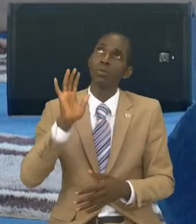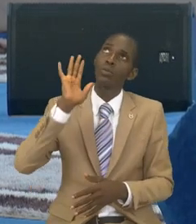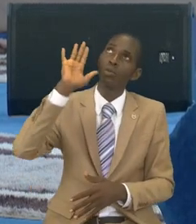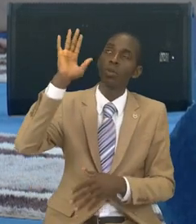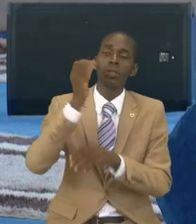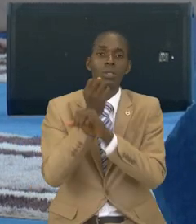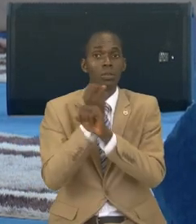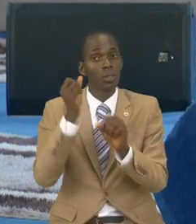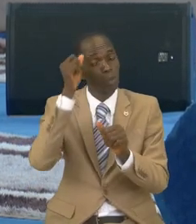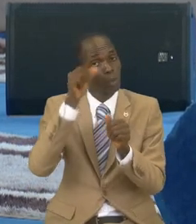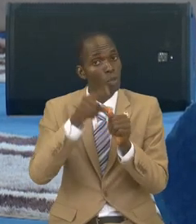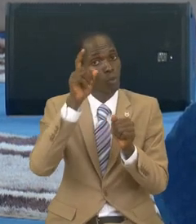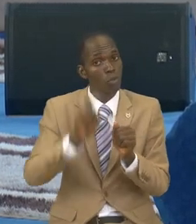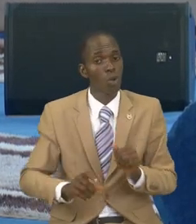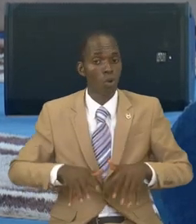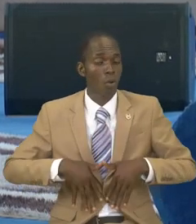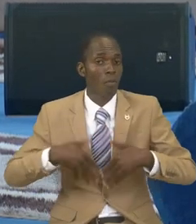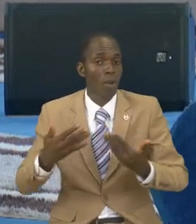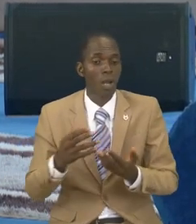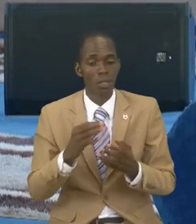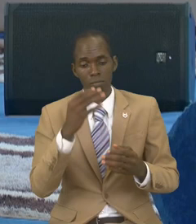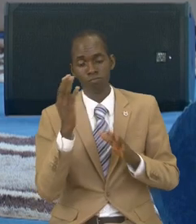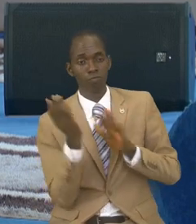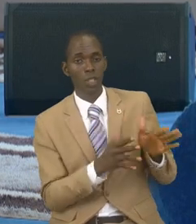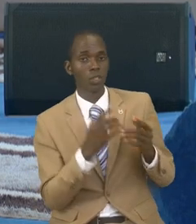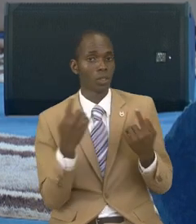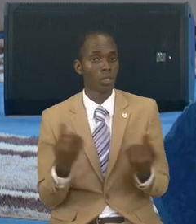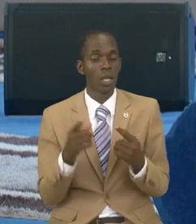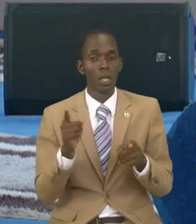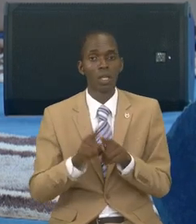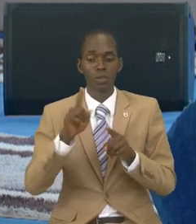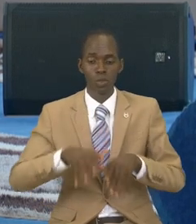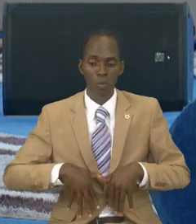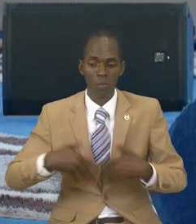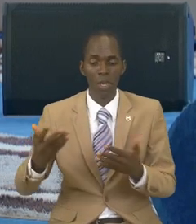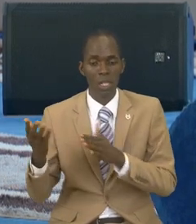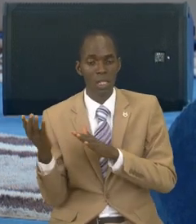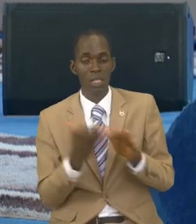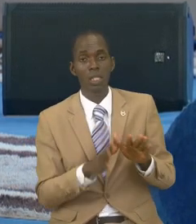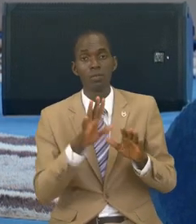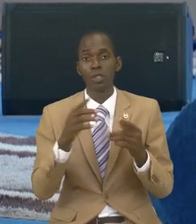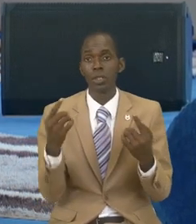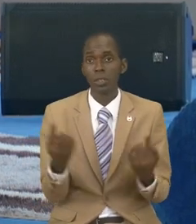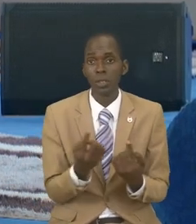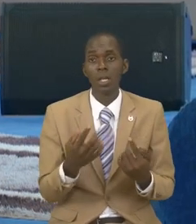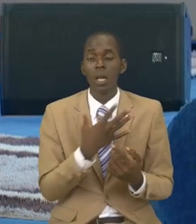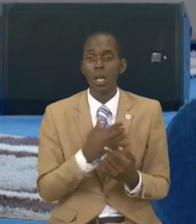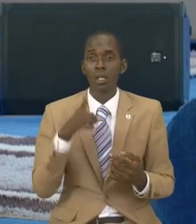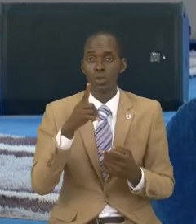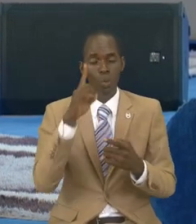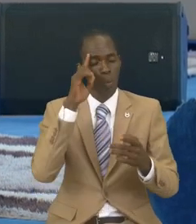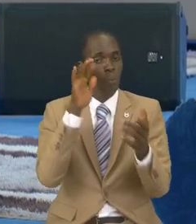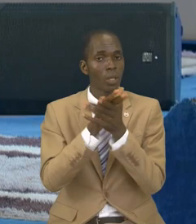will confess your sin and forsake your sin. And as you confess your sin and forsake your sin, and you believe in the